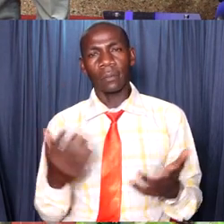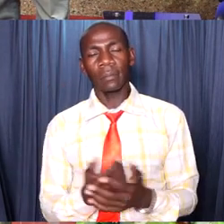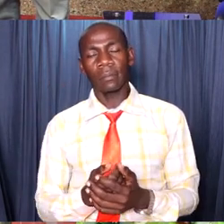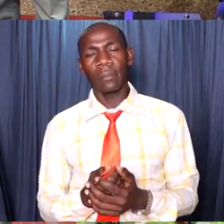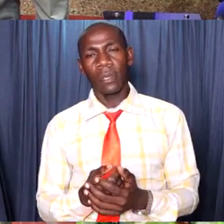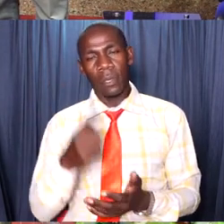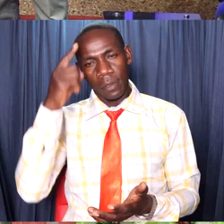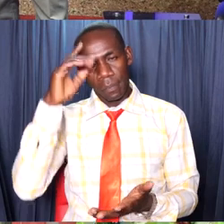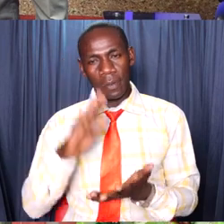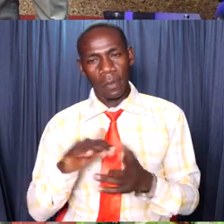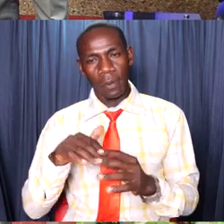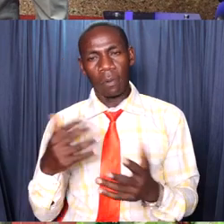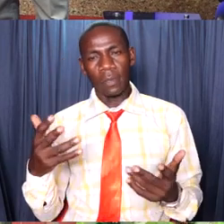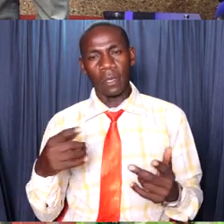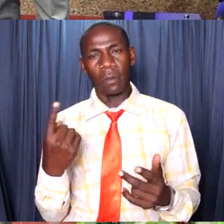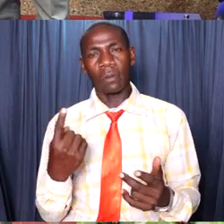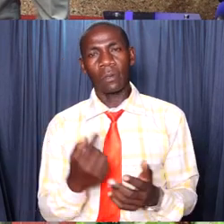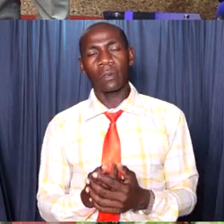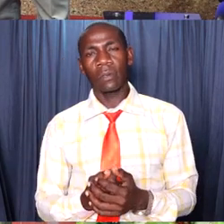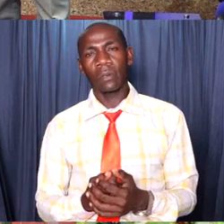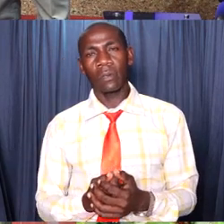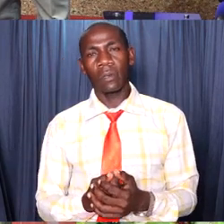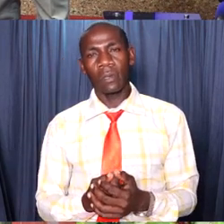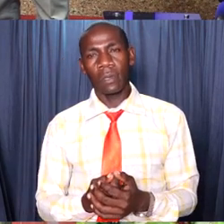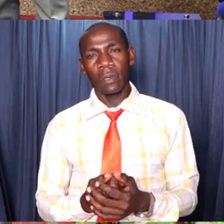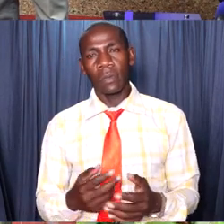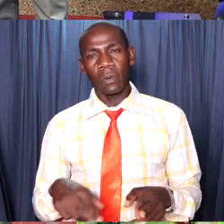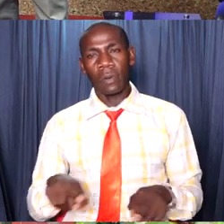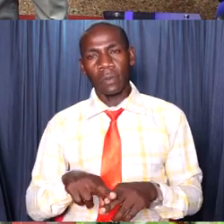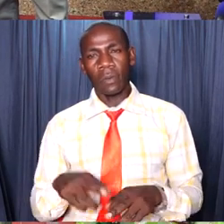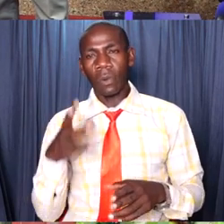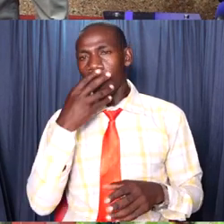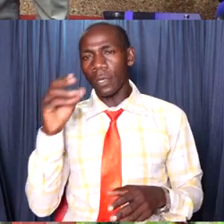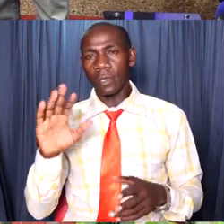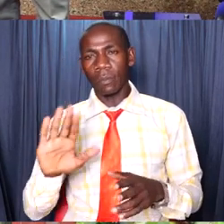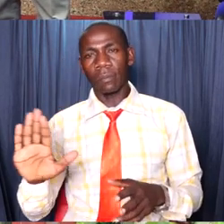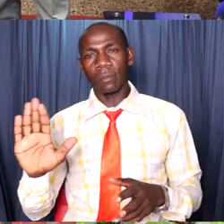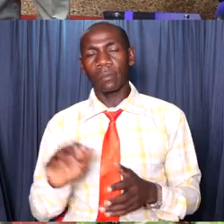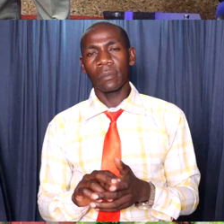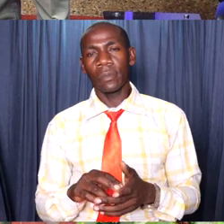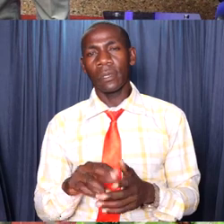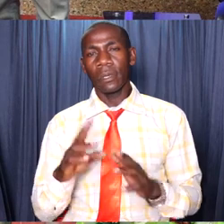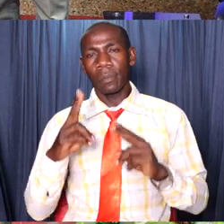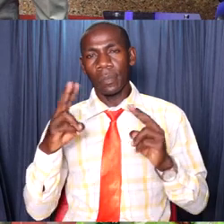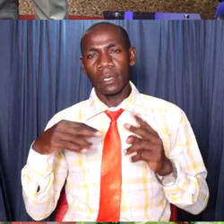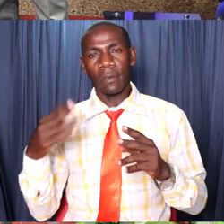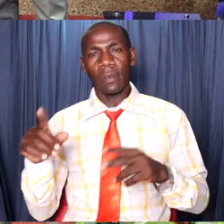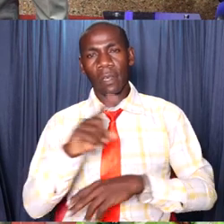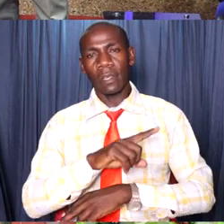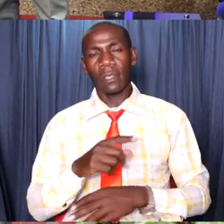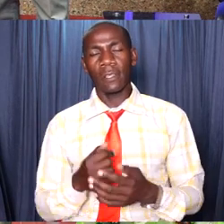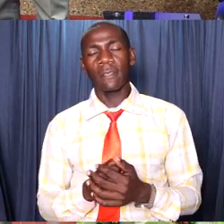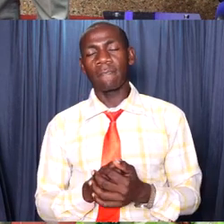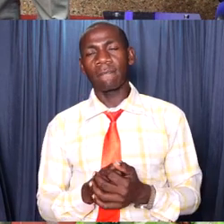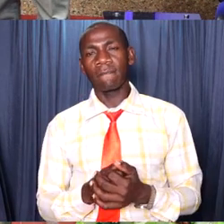Hallelujah. Liamini mamoja. You believed in one side only. Kuungama lana ni basi. When you confess a curse, that is it. Ni amani kila siku. It's peace